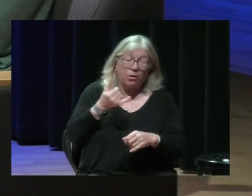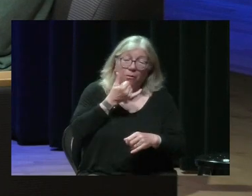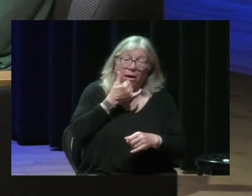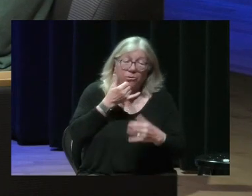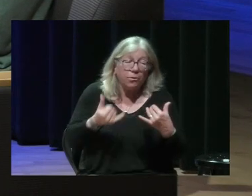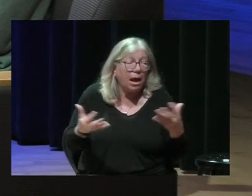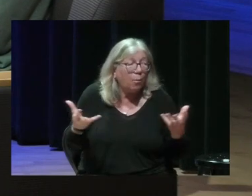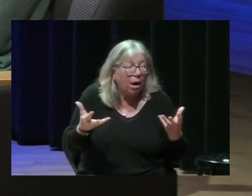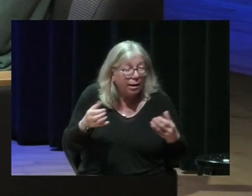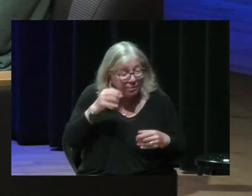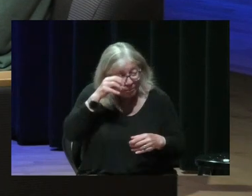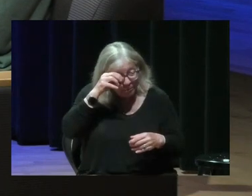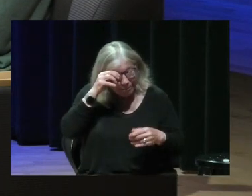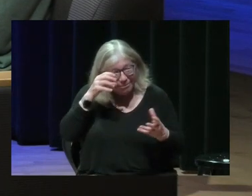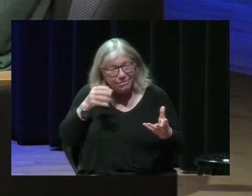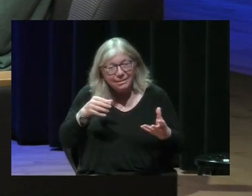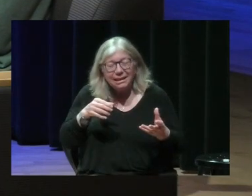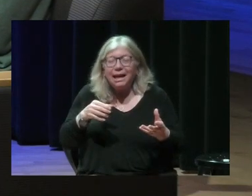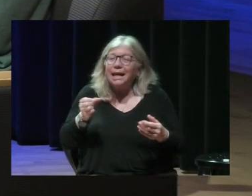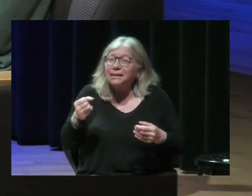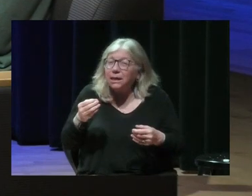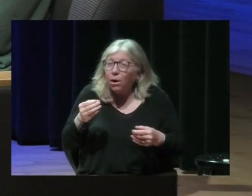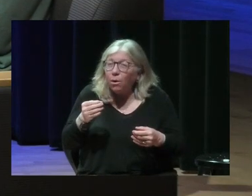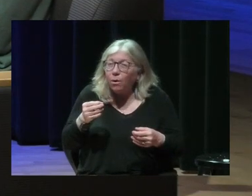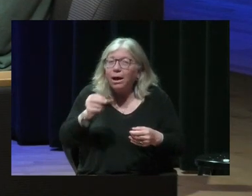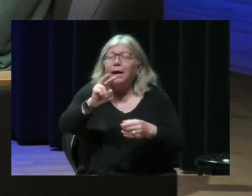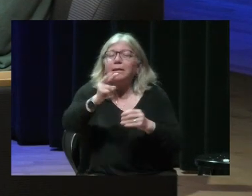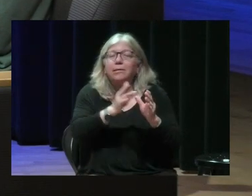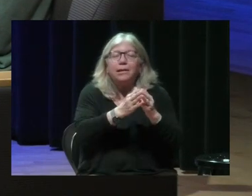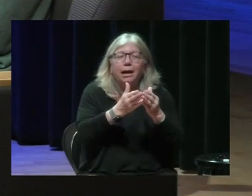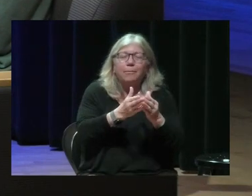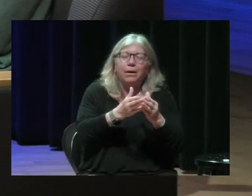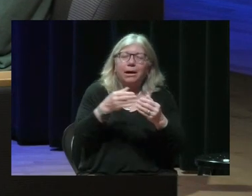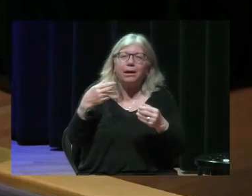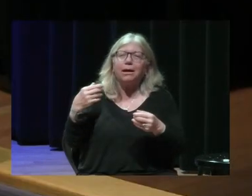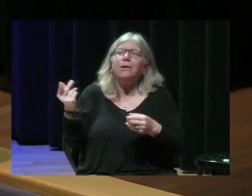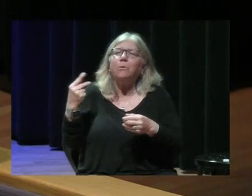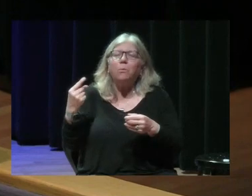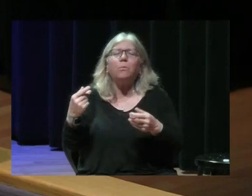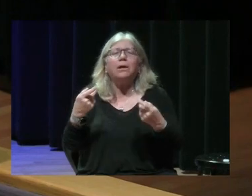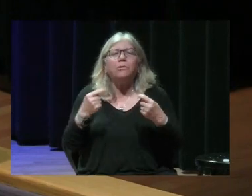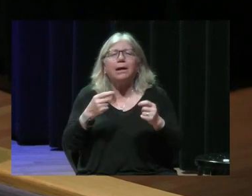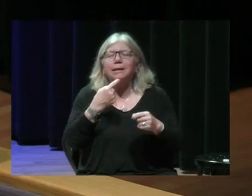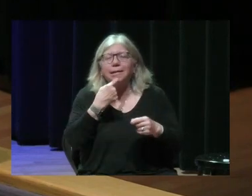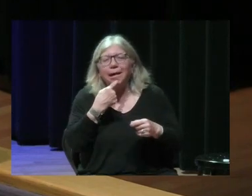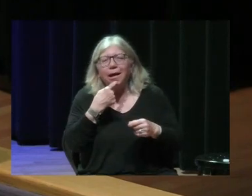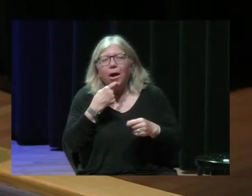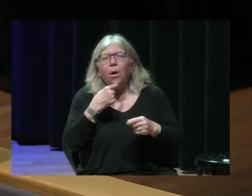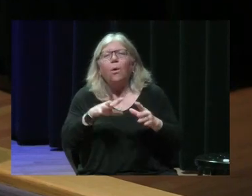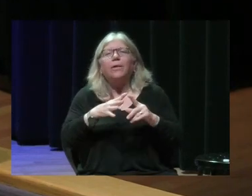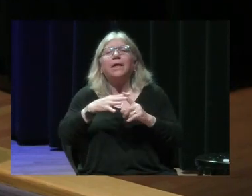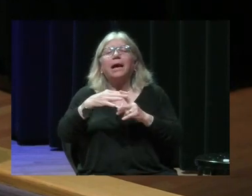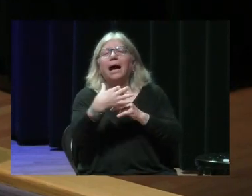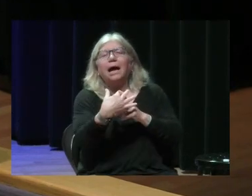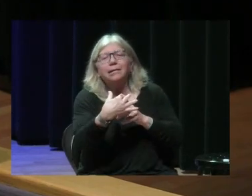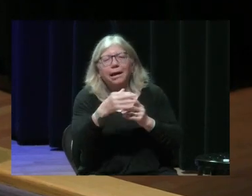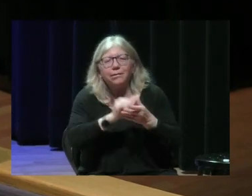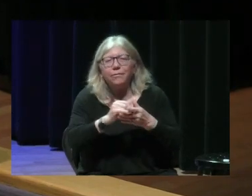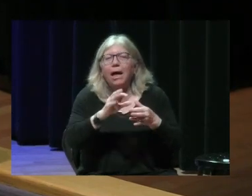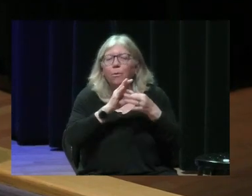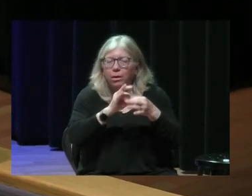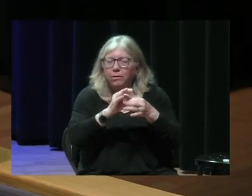what? And so that the second book was our attempt to say, okay, well, the context of that relationship